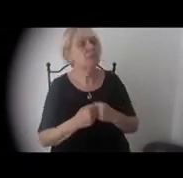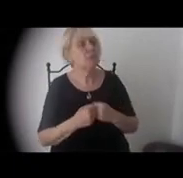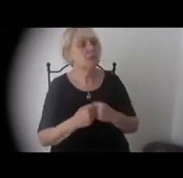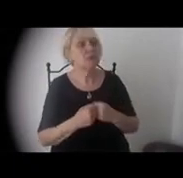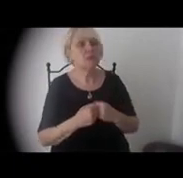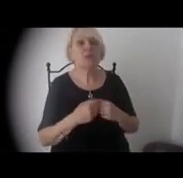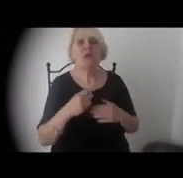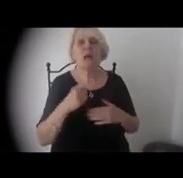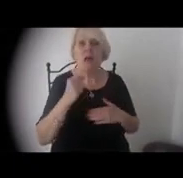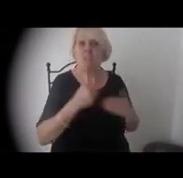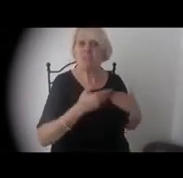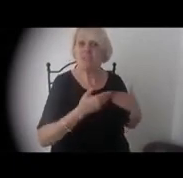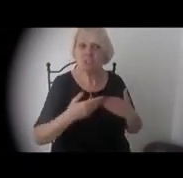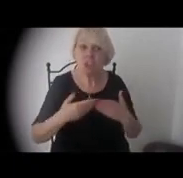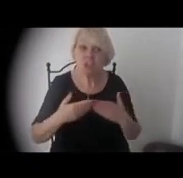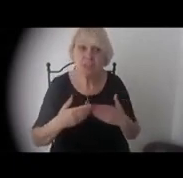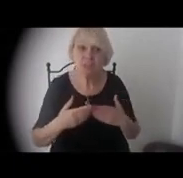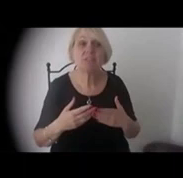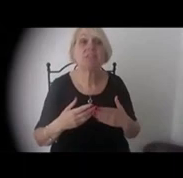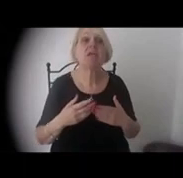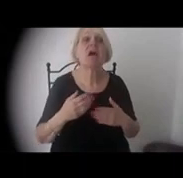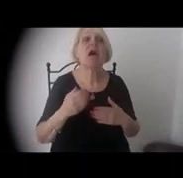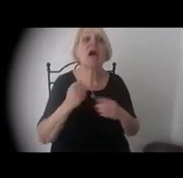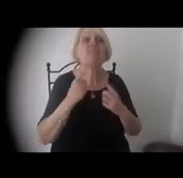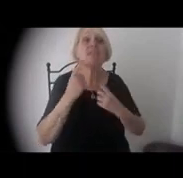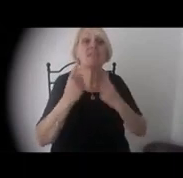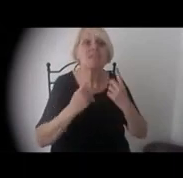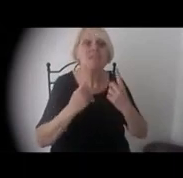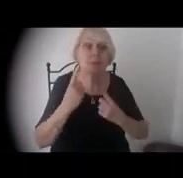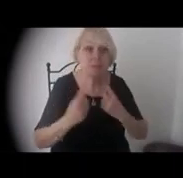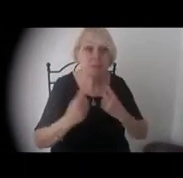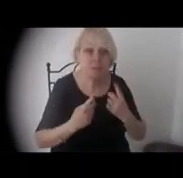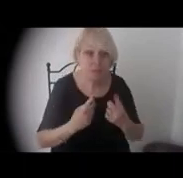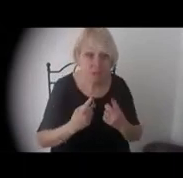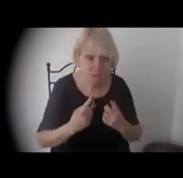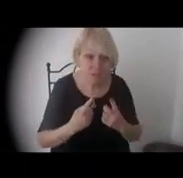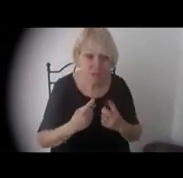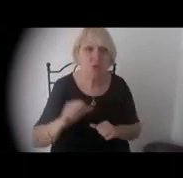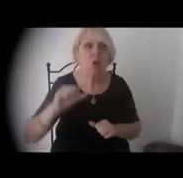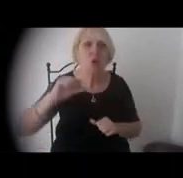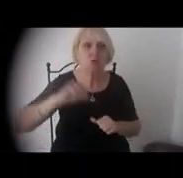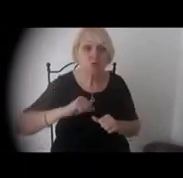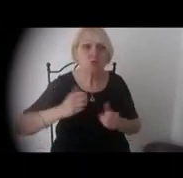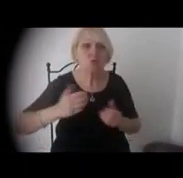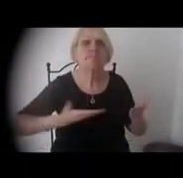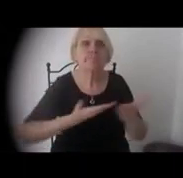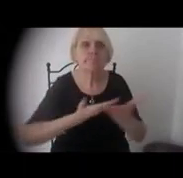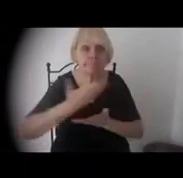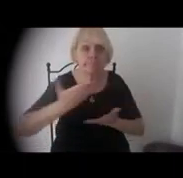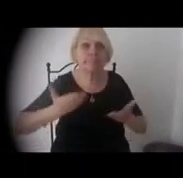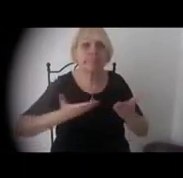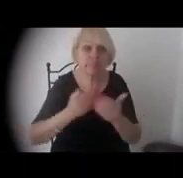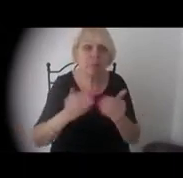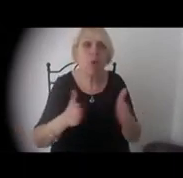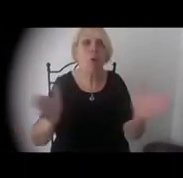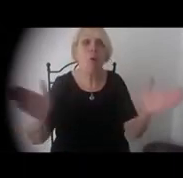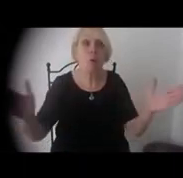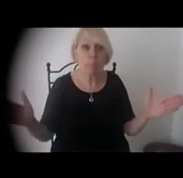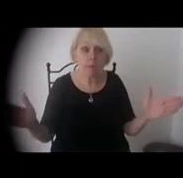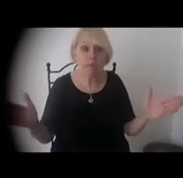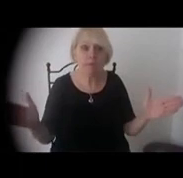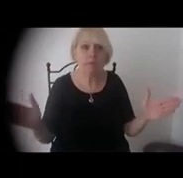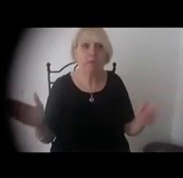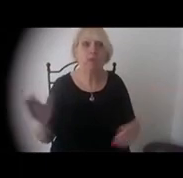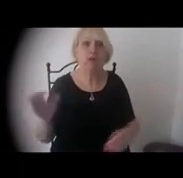our website, make sure they're accessible. We should be talking about this openly. We should be asking questions and asking our